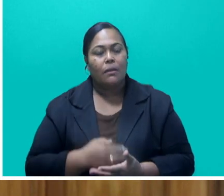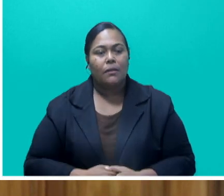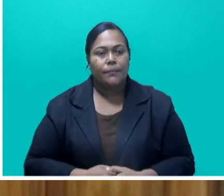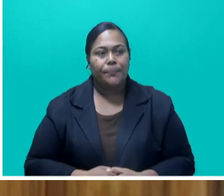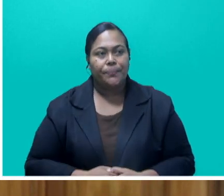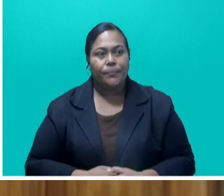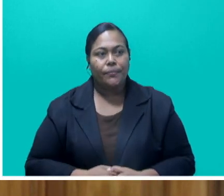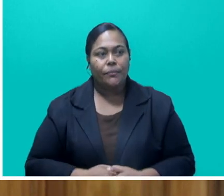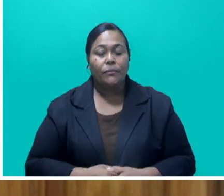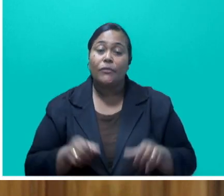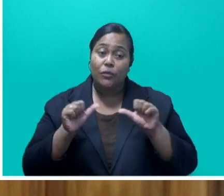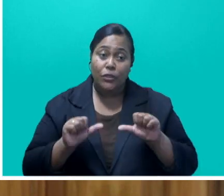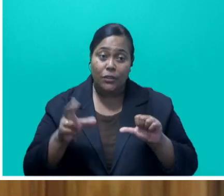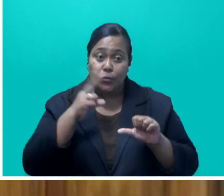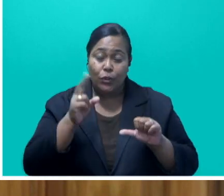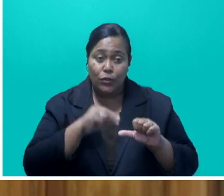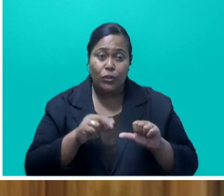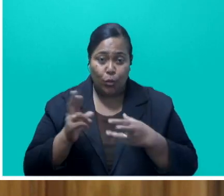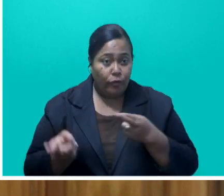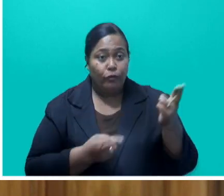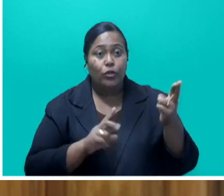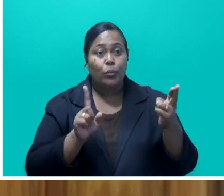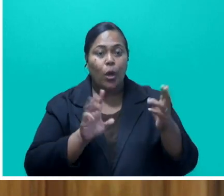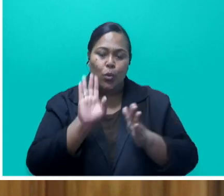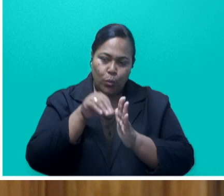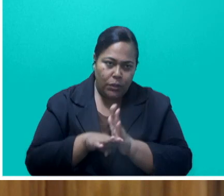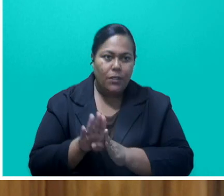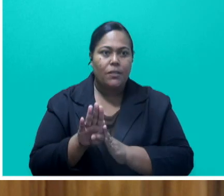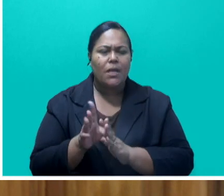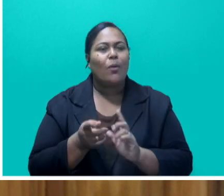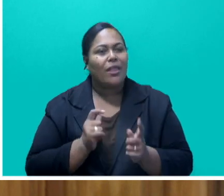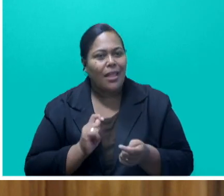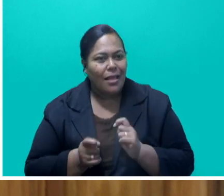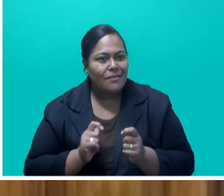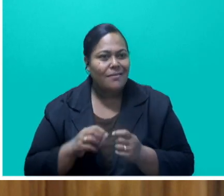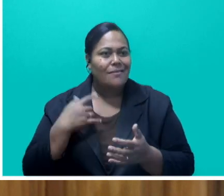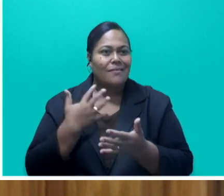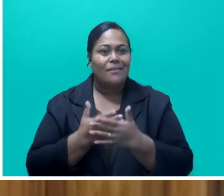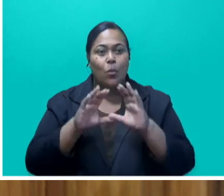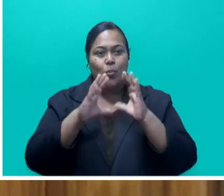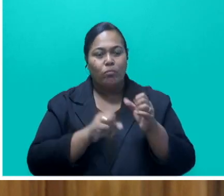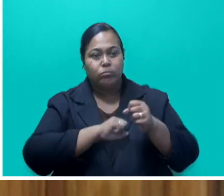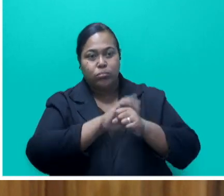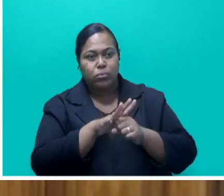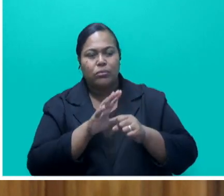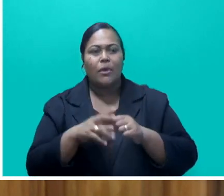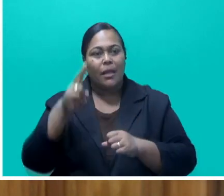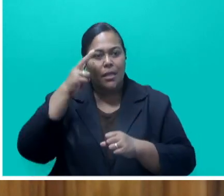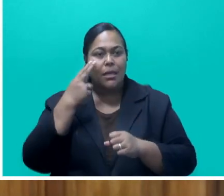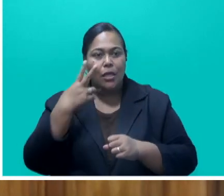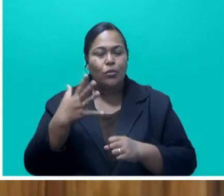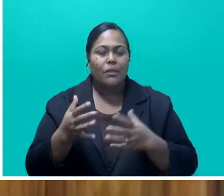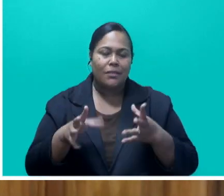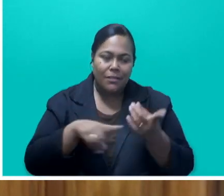Excellency the President in speech refers to our resilience as a return when we were tested with the advent of global pandemic and natural disasters.